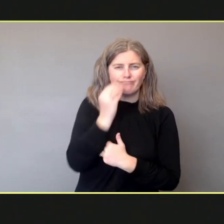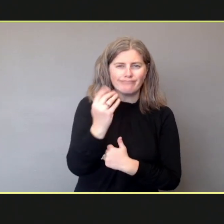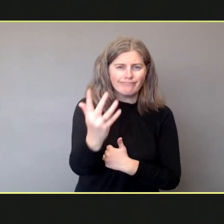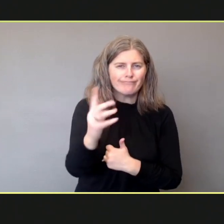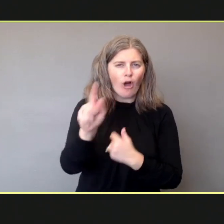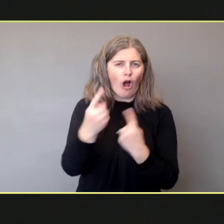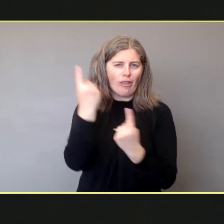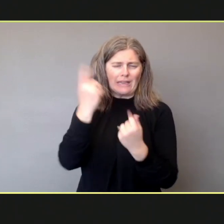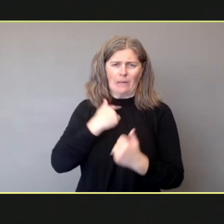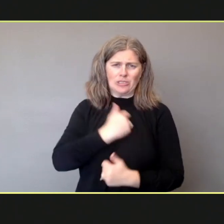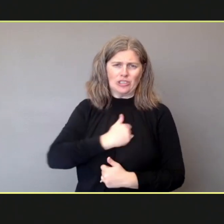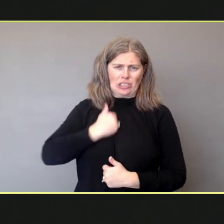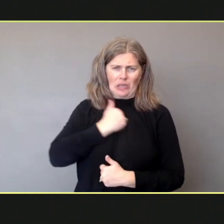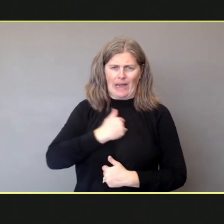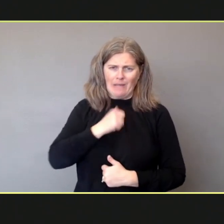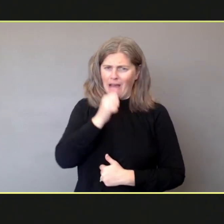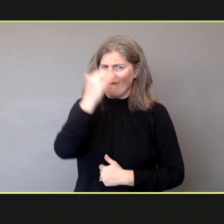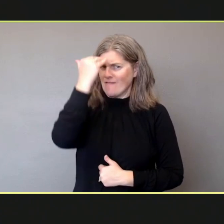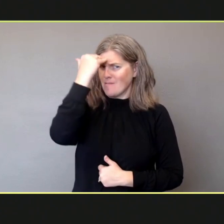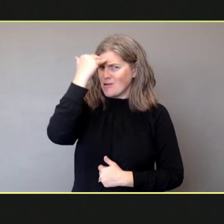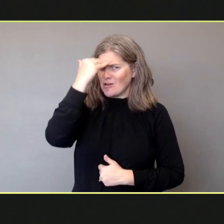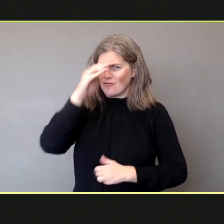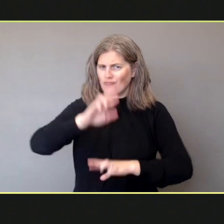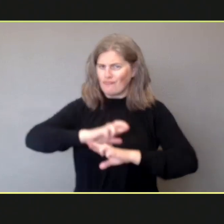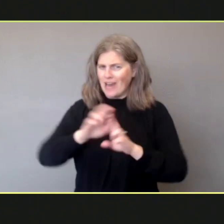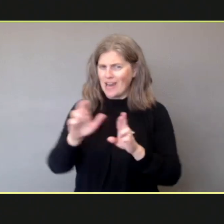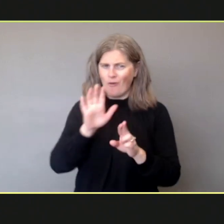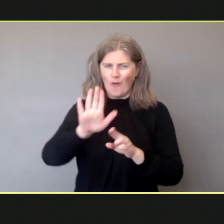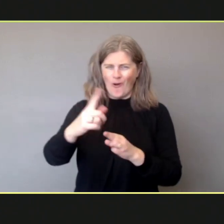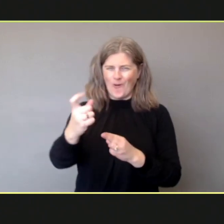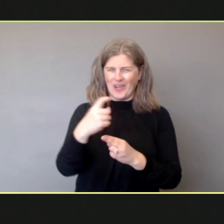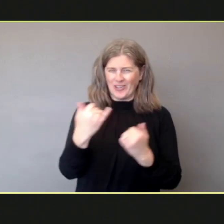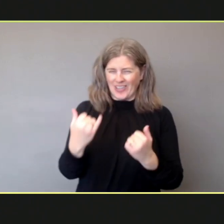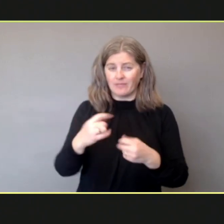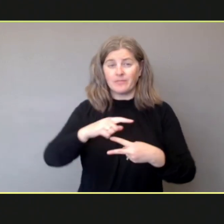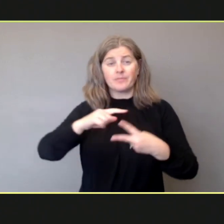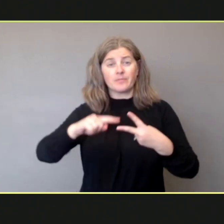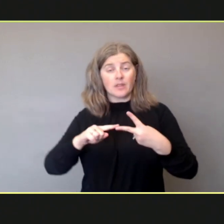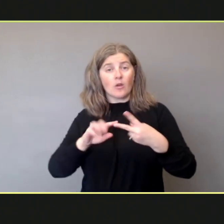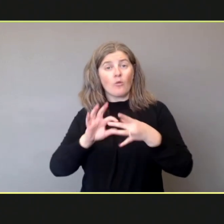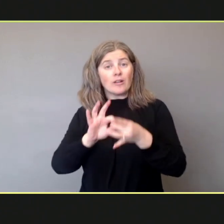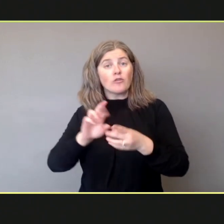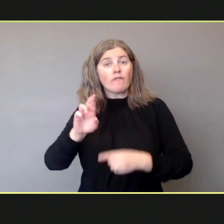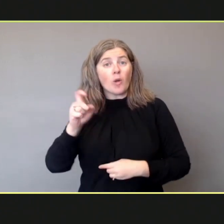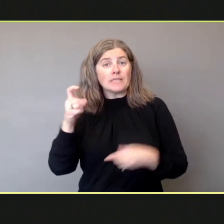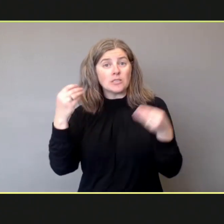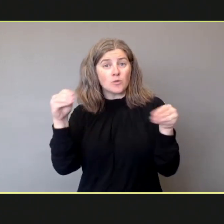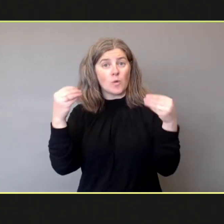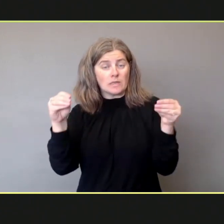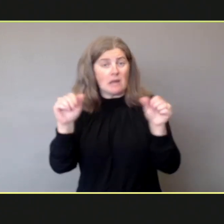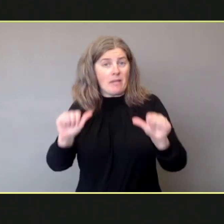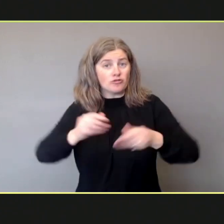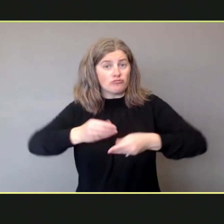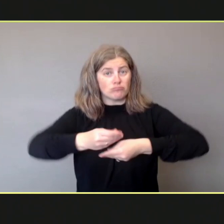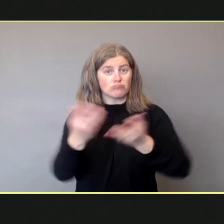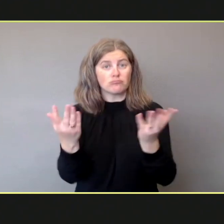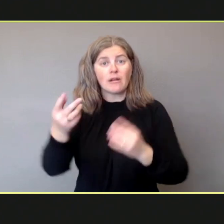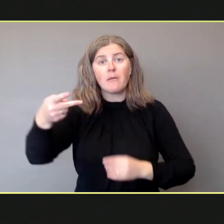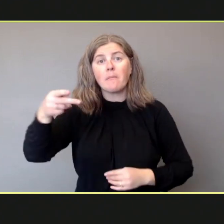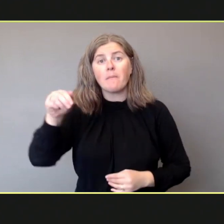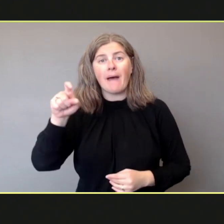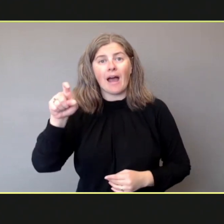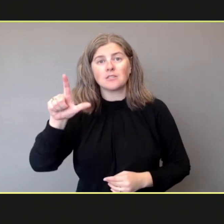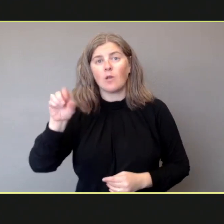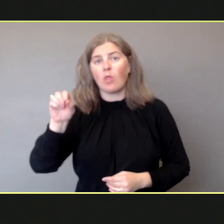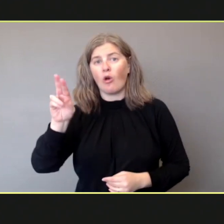that. I apologize, I'm not fully prepped for that one today. And then on the pharmacy ability to provide